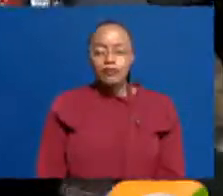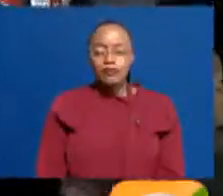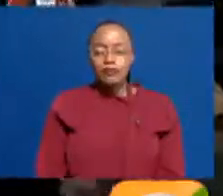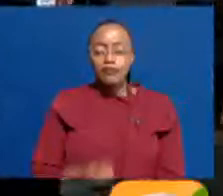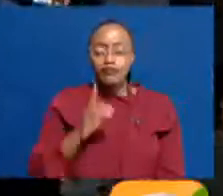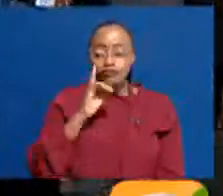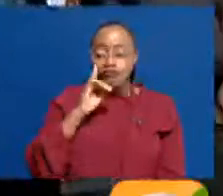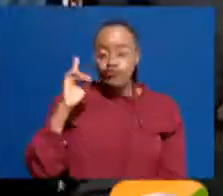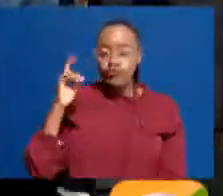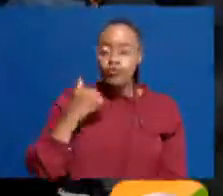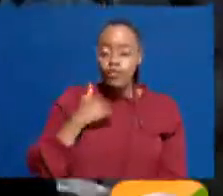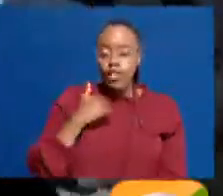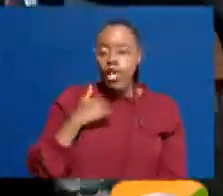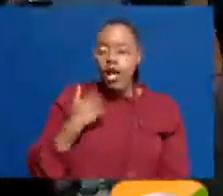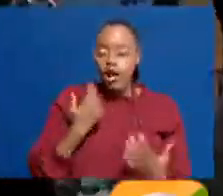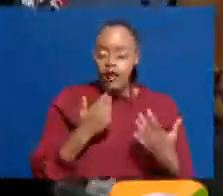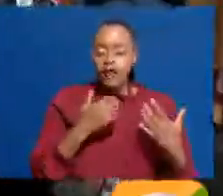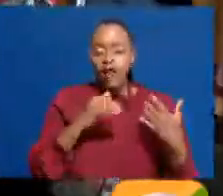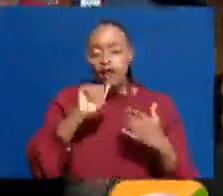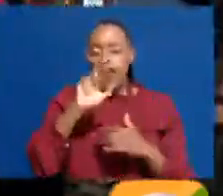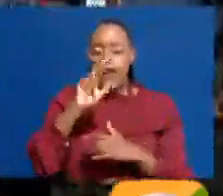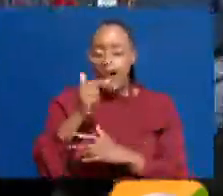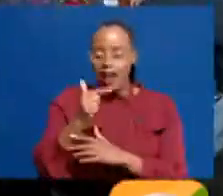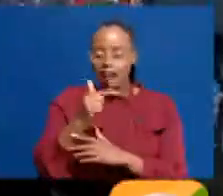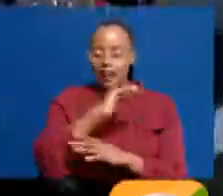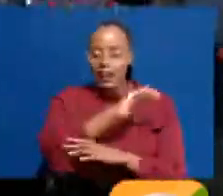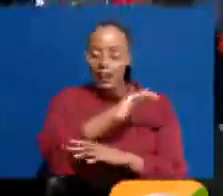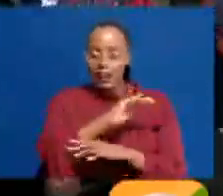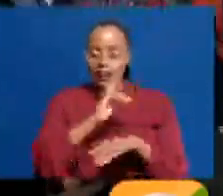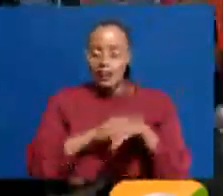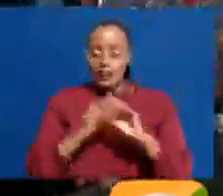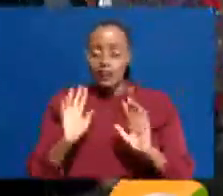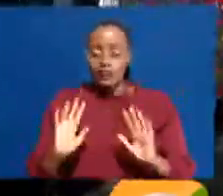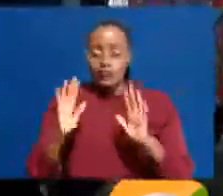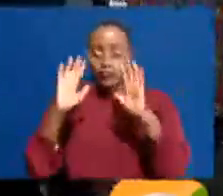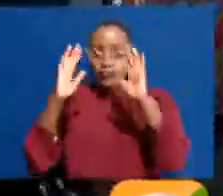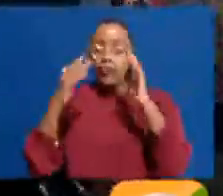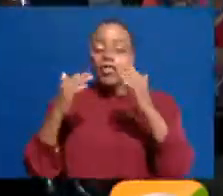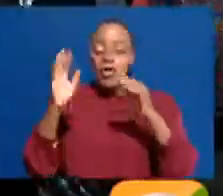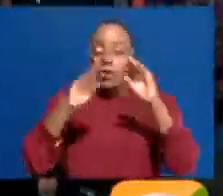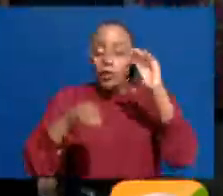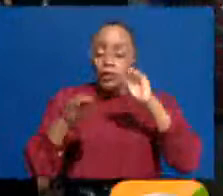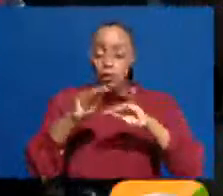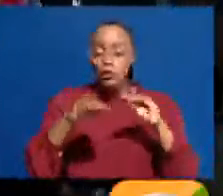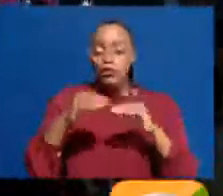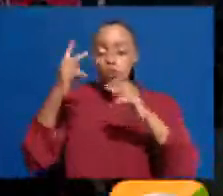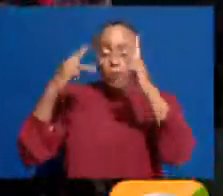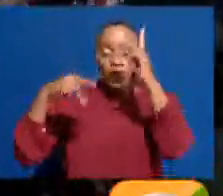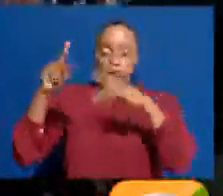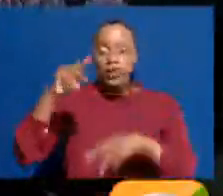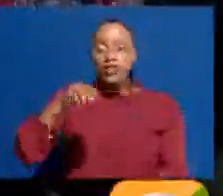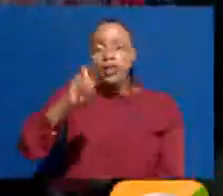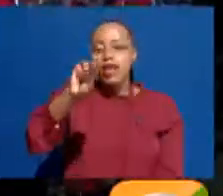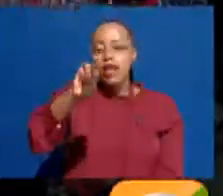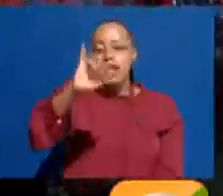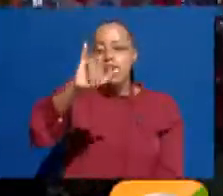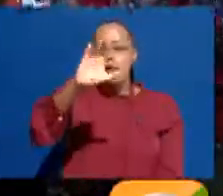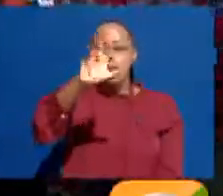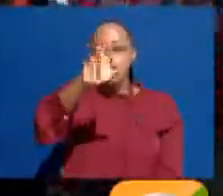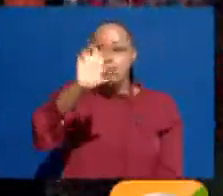It was an artistic evening in celebration of the life and contribution of Professor Micere Githae